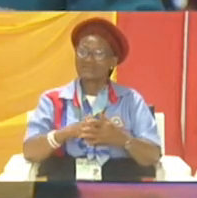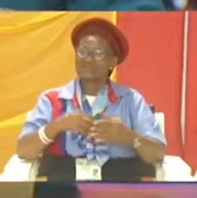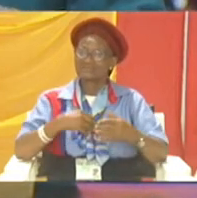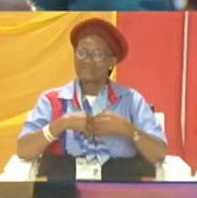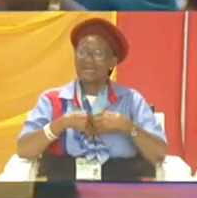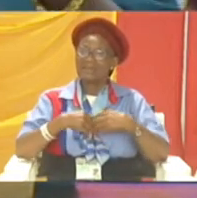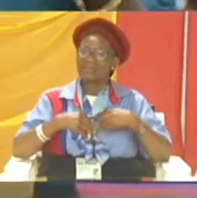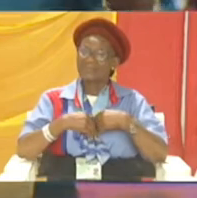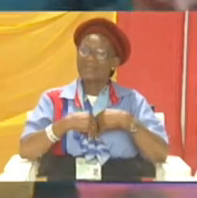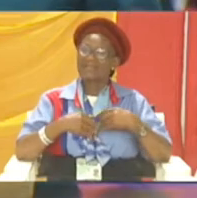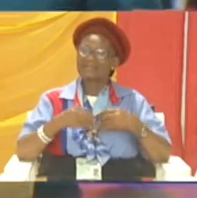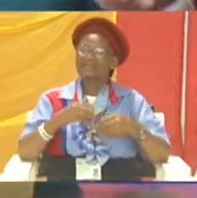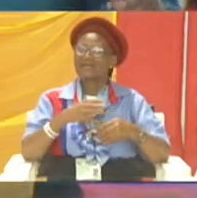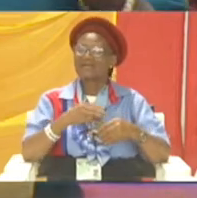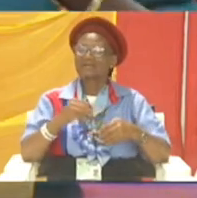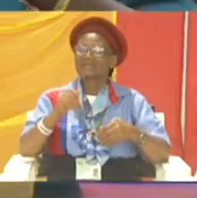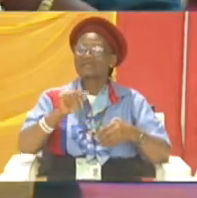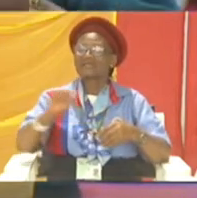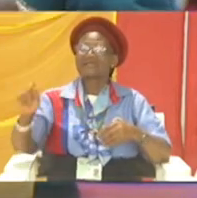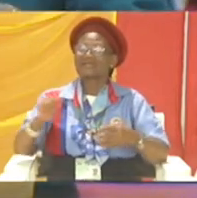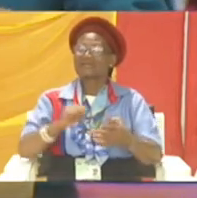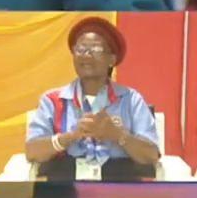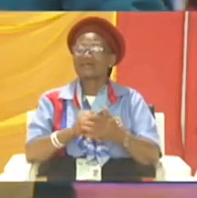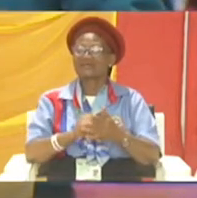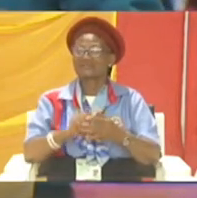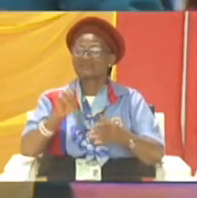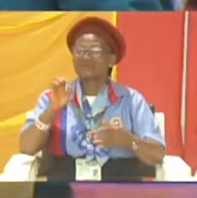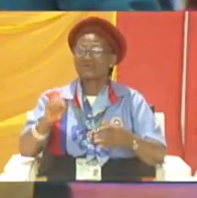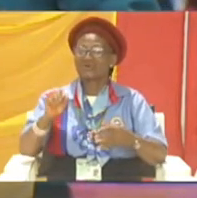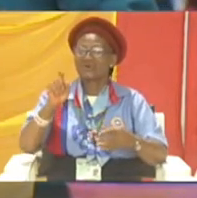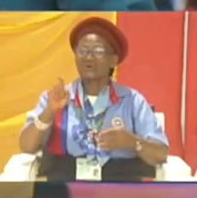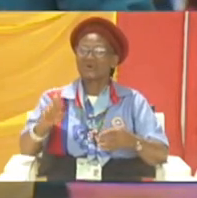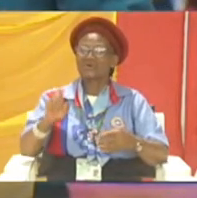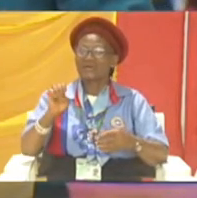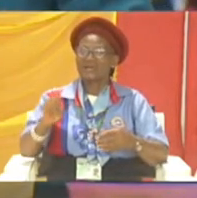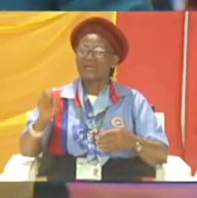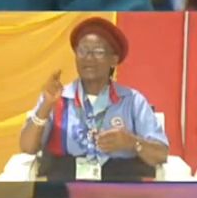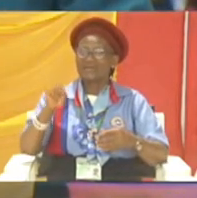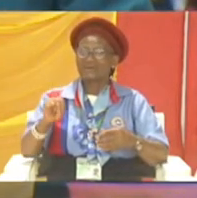camels. 1,000 oxen.